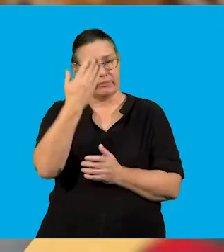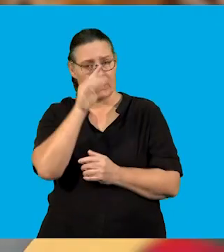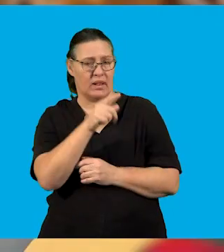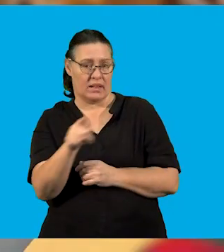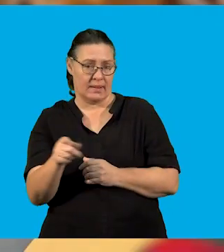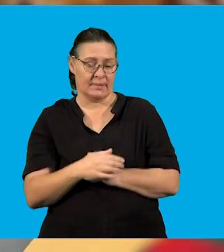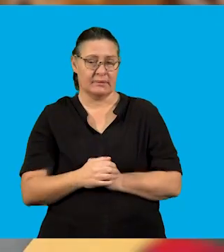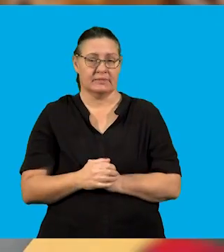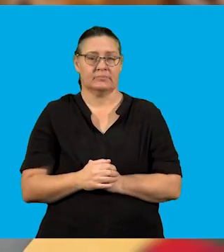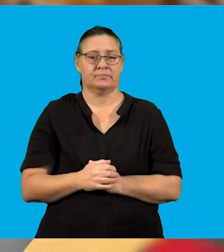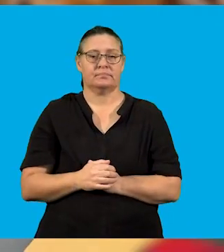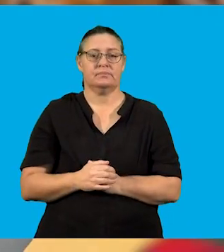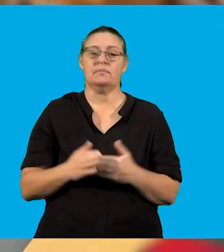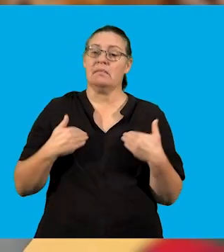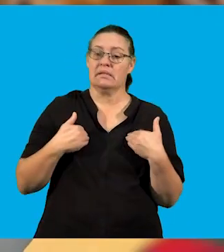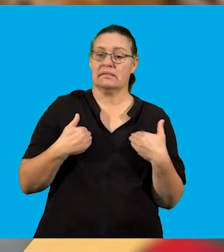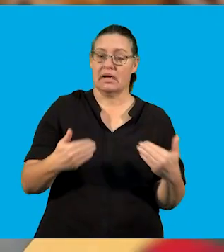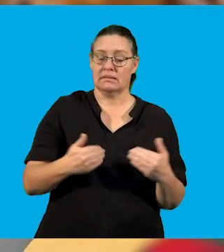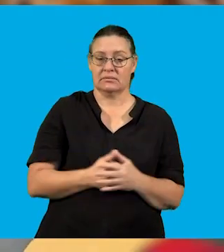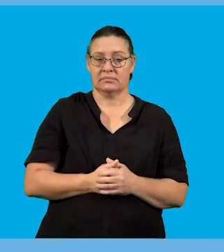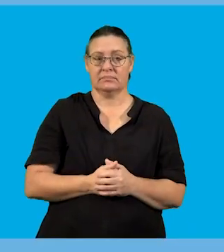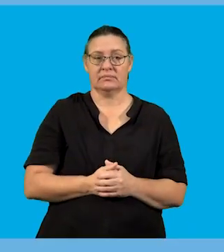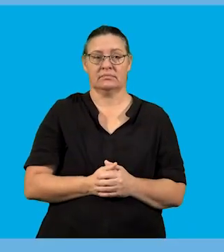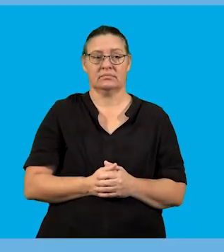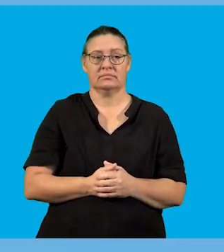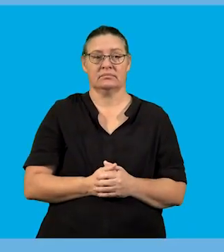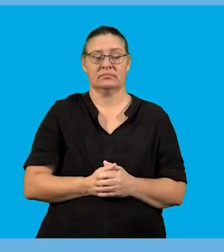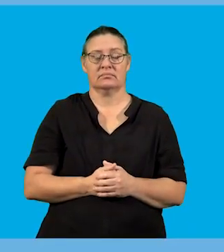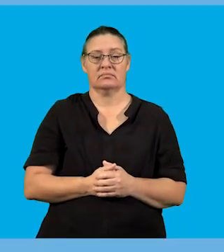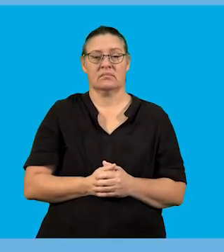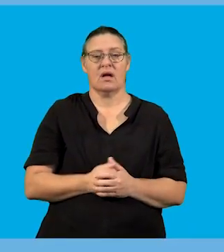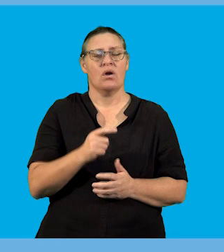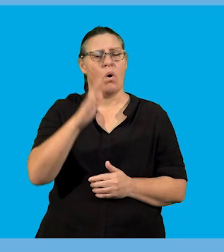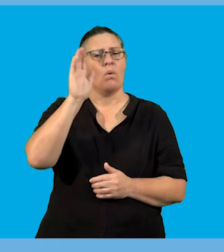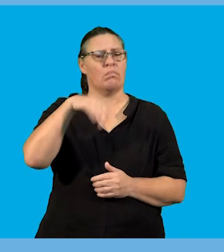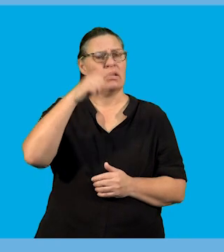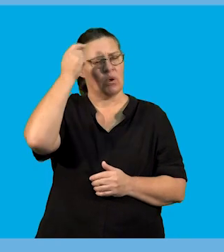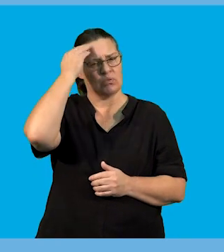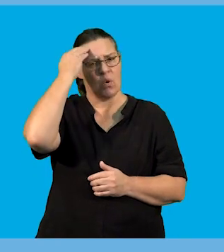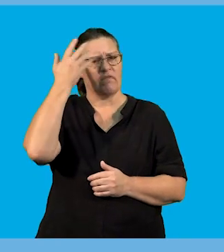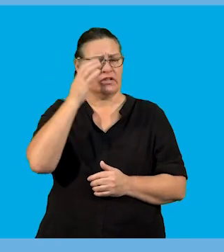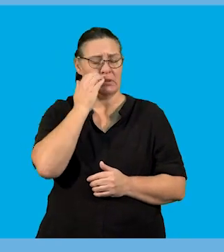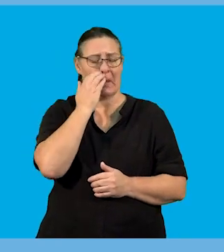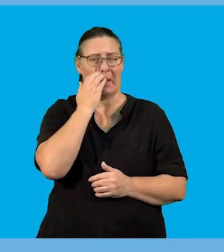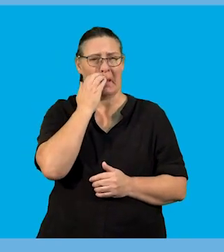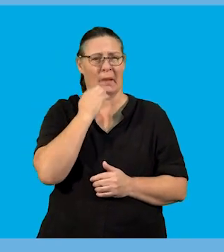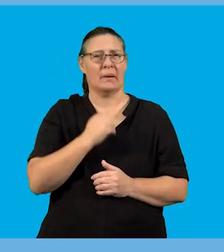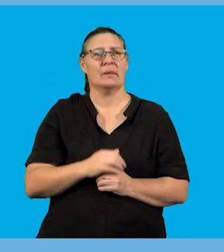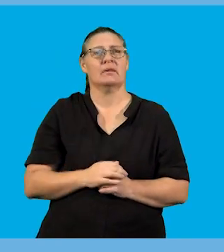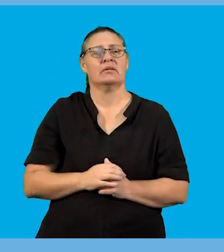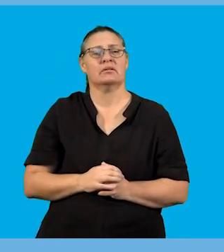familiar with. So to start, so things that you should already know about this lesson are as